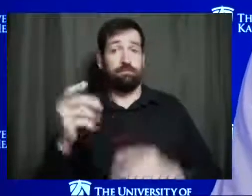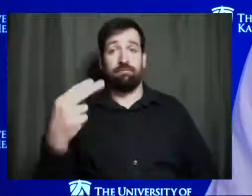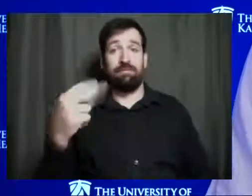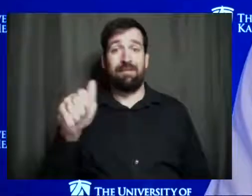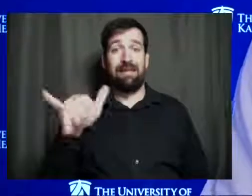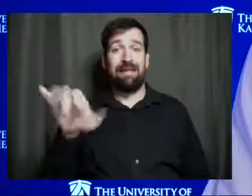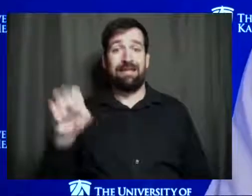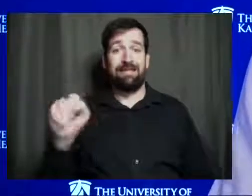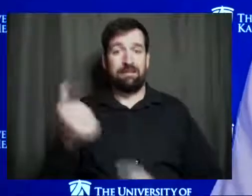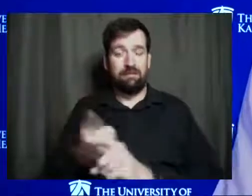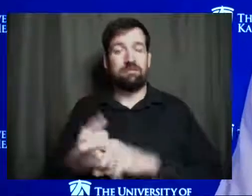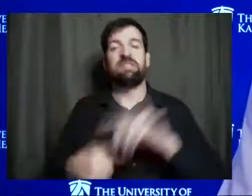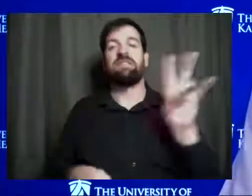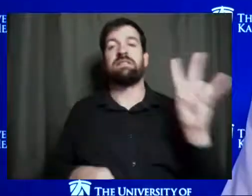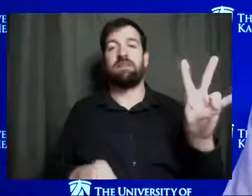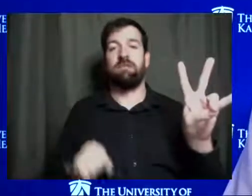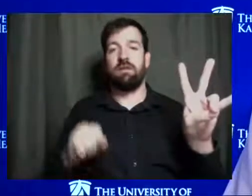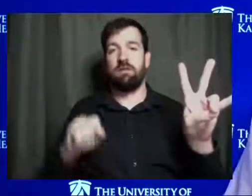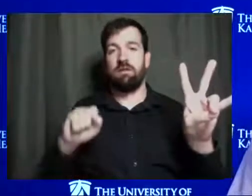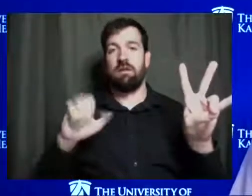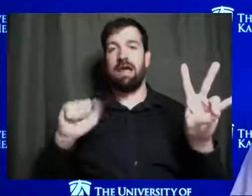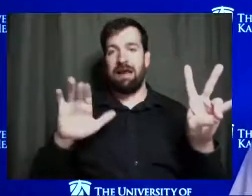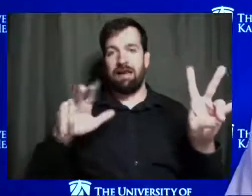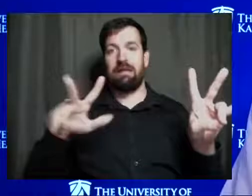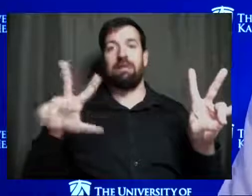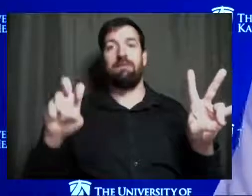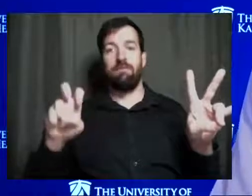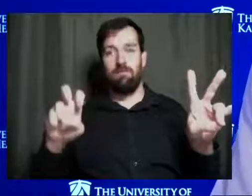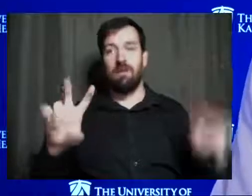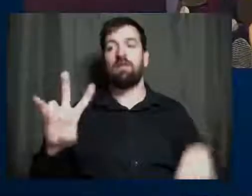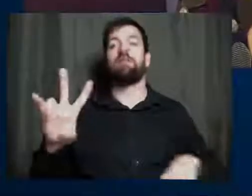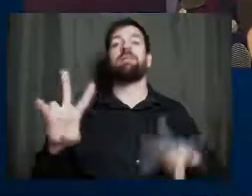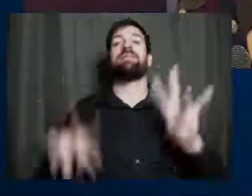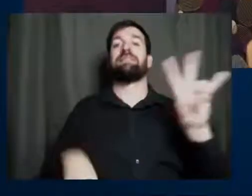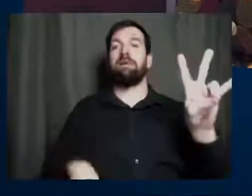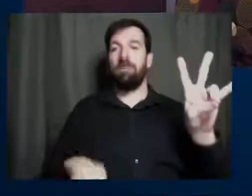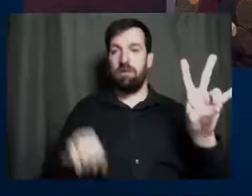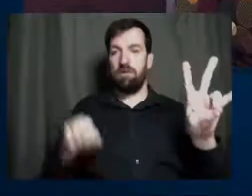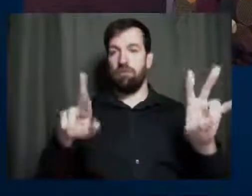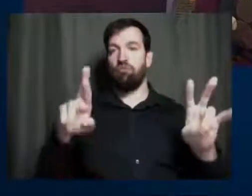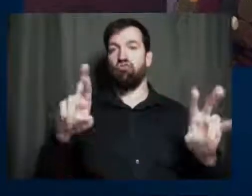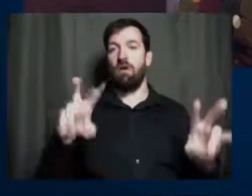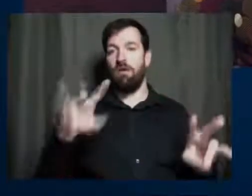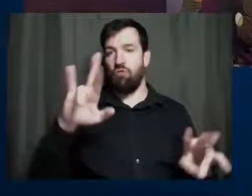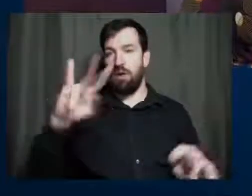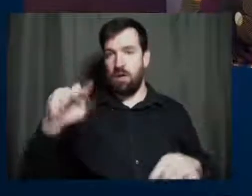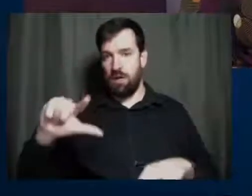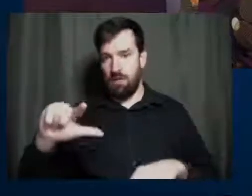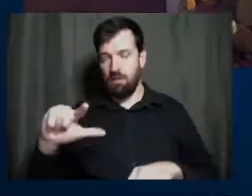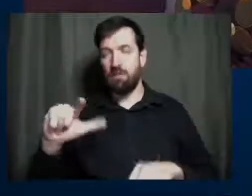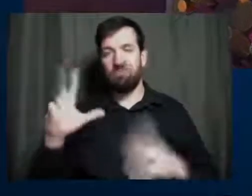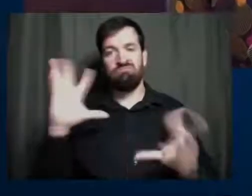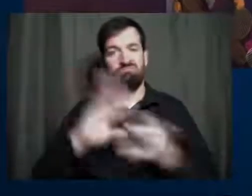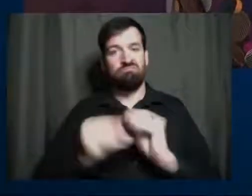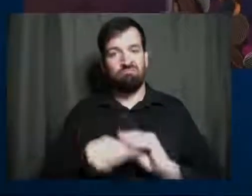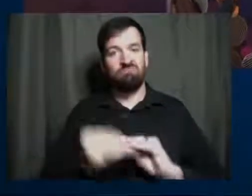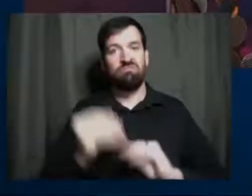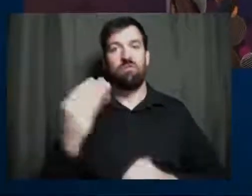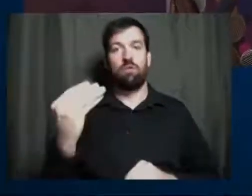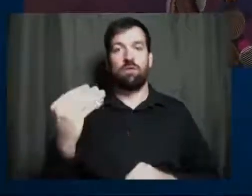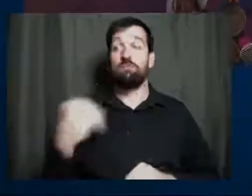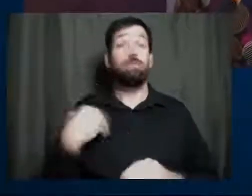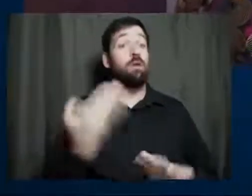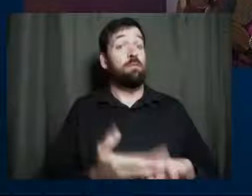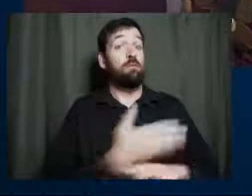active patients and 7 in that recovery as well for 14 total. So. Great. Thanks for getting those in for us. Okay, before we start our conversation today, do we have any